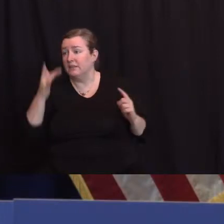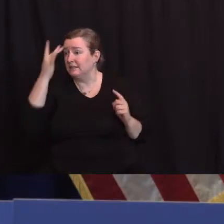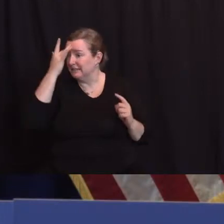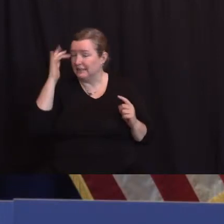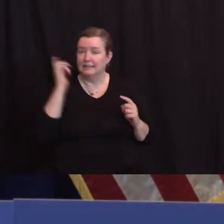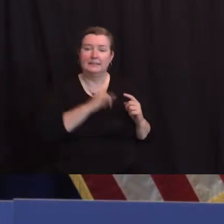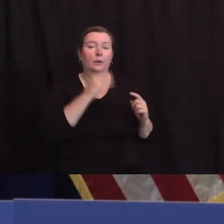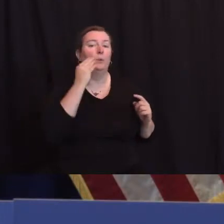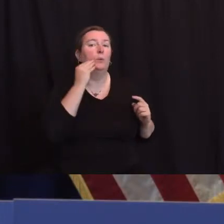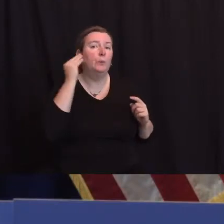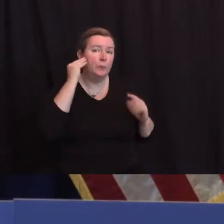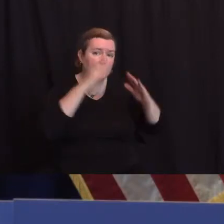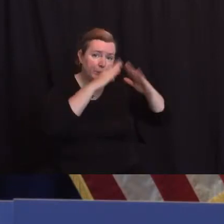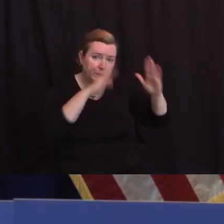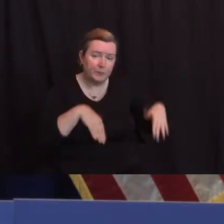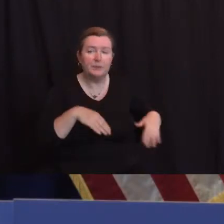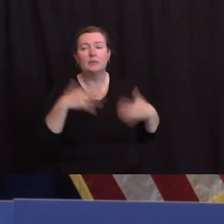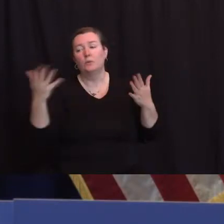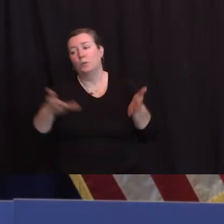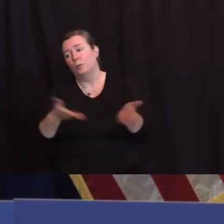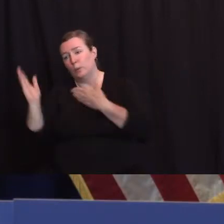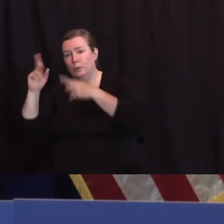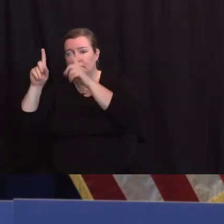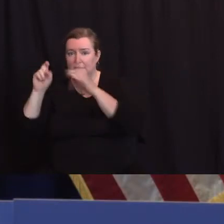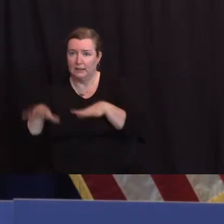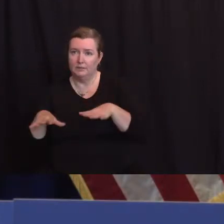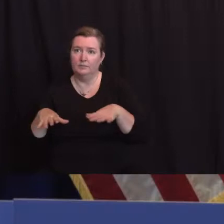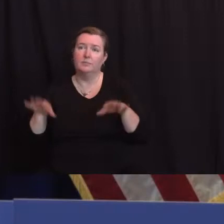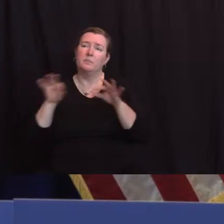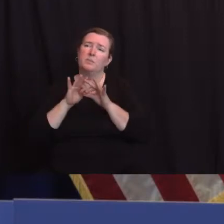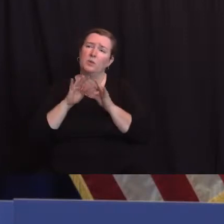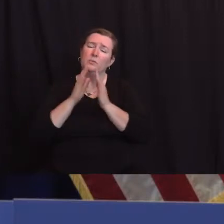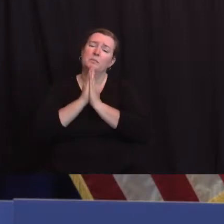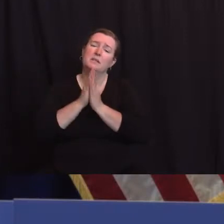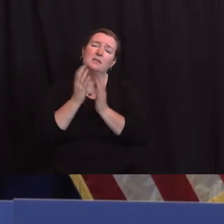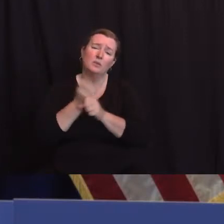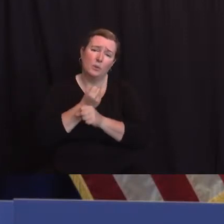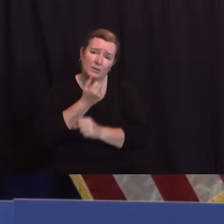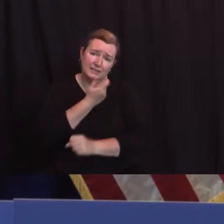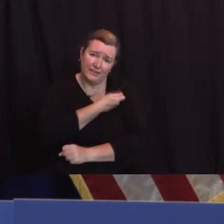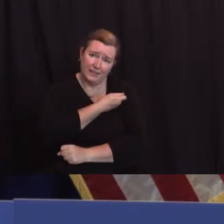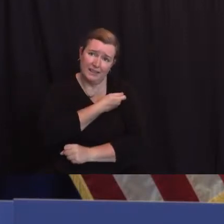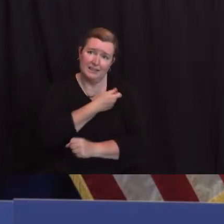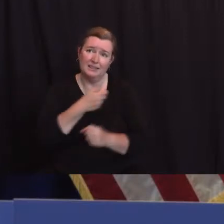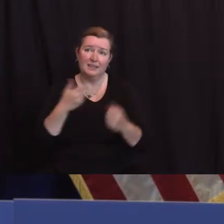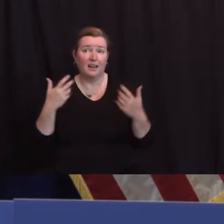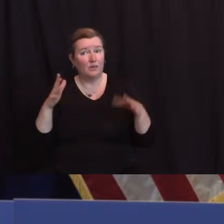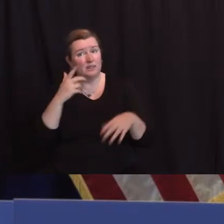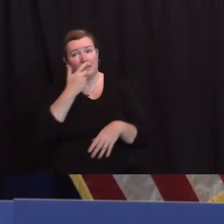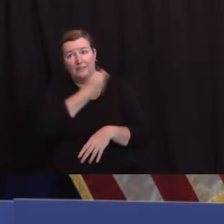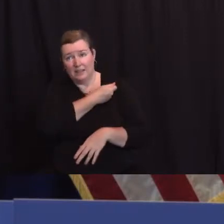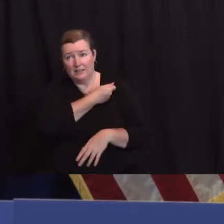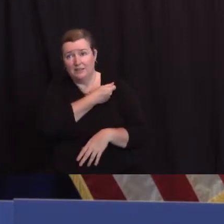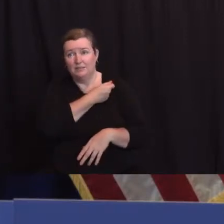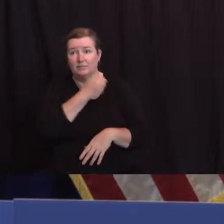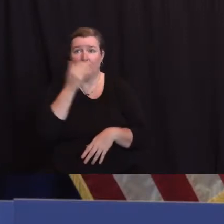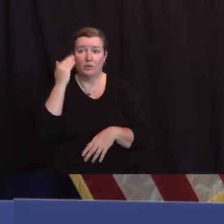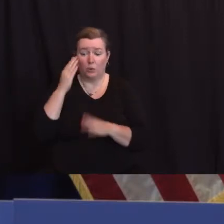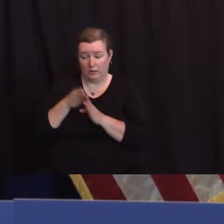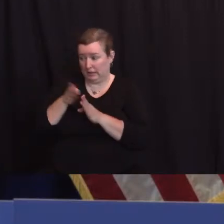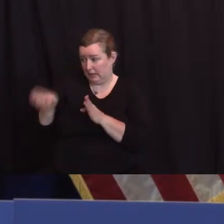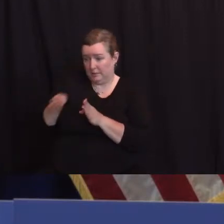tested. But most importantly, get vaccinated. If you've been vaccinated and know neighbors, colleagues, or loved ones who